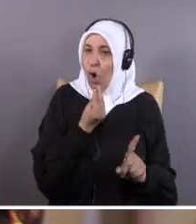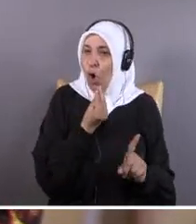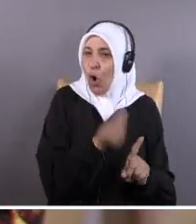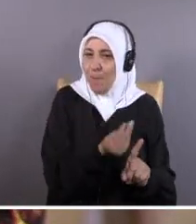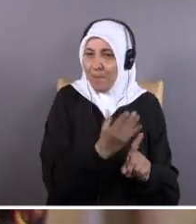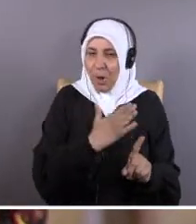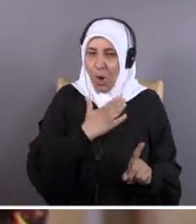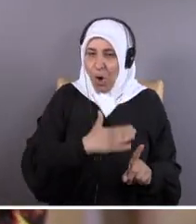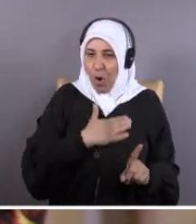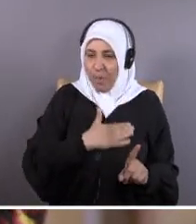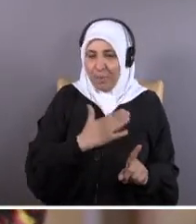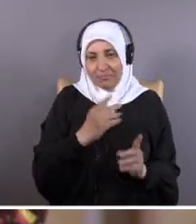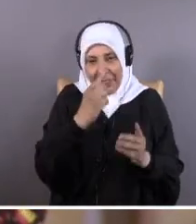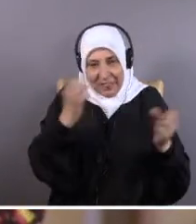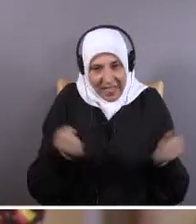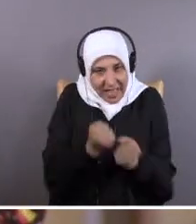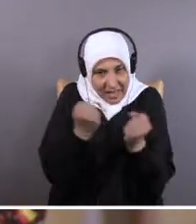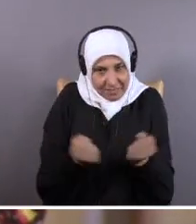love.